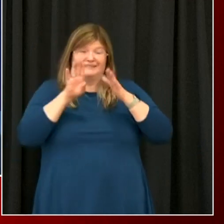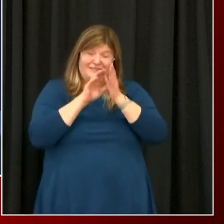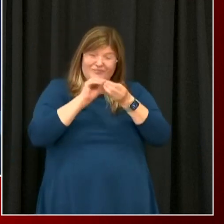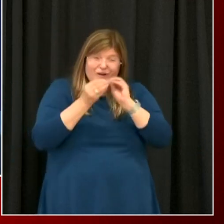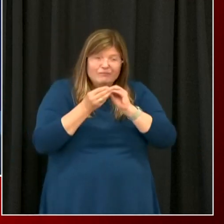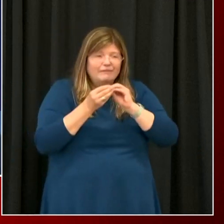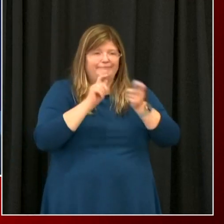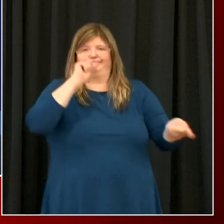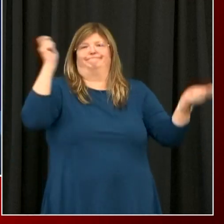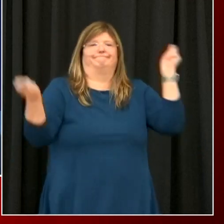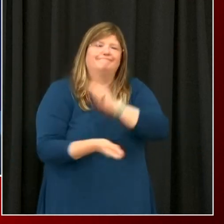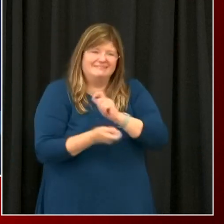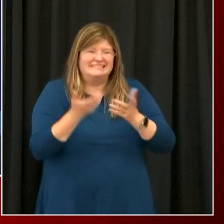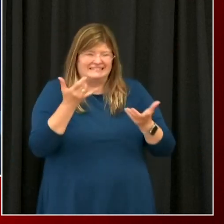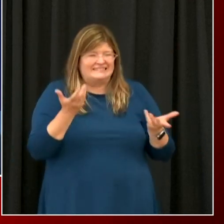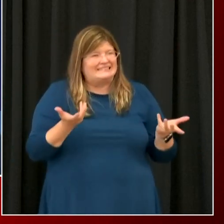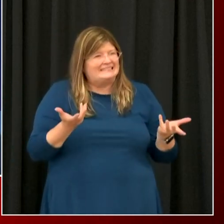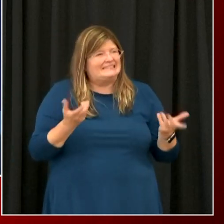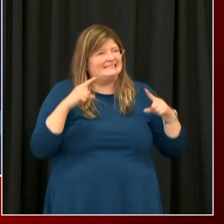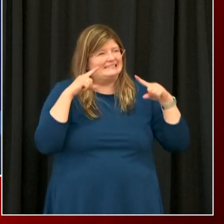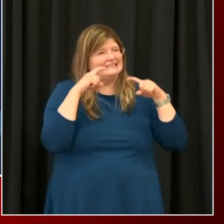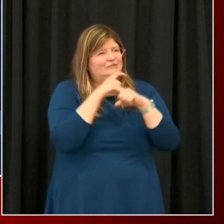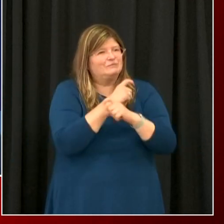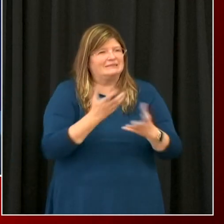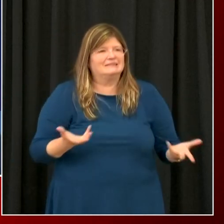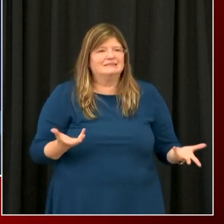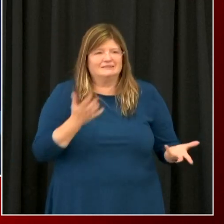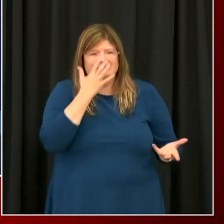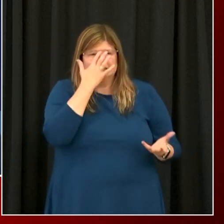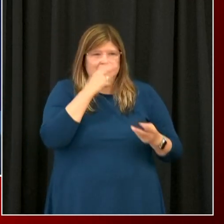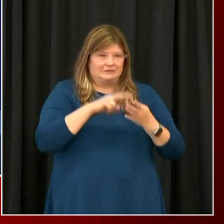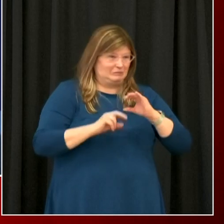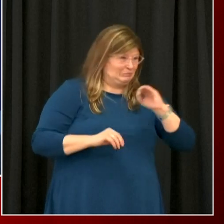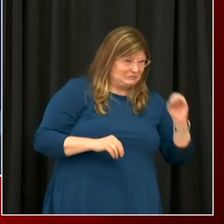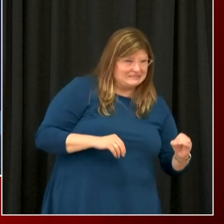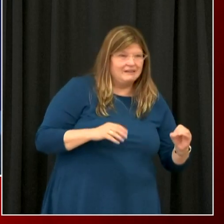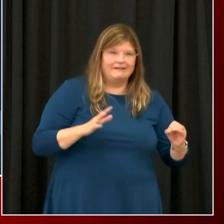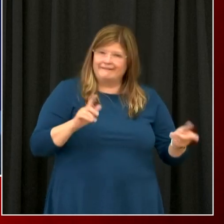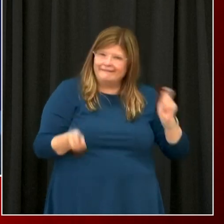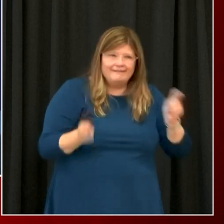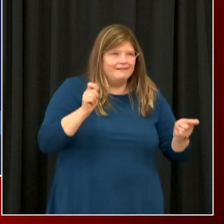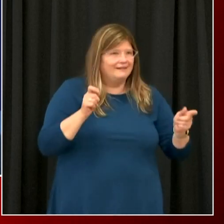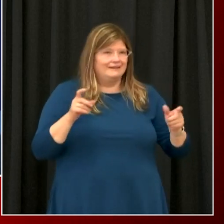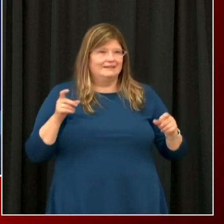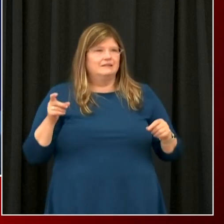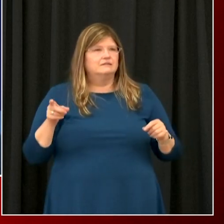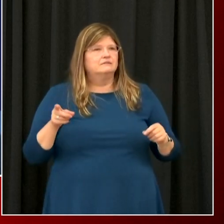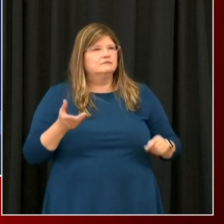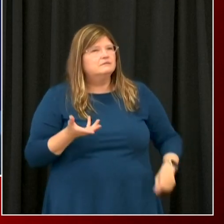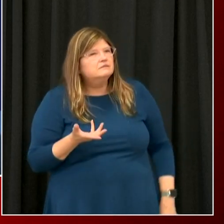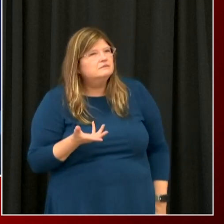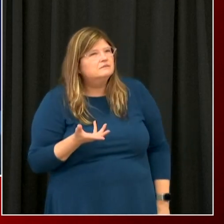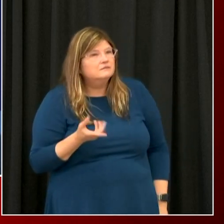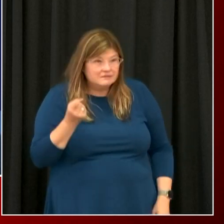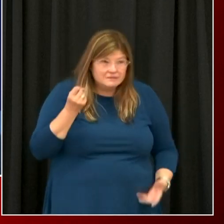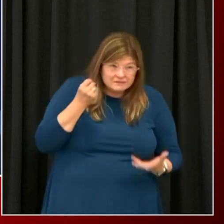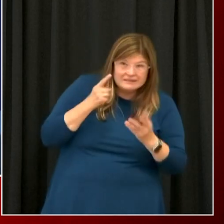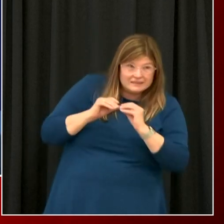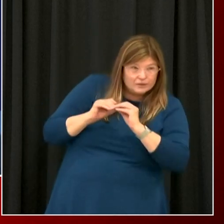divide, You got it. yeah. You said it. Well, she shook her head like she didn't understand. It was Do clear. you understand?